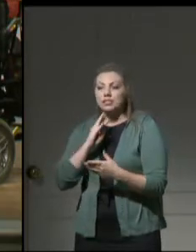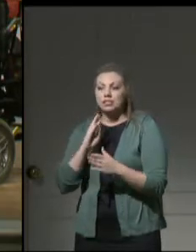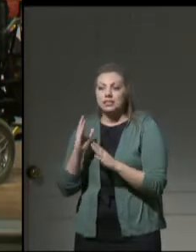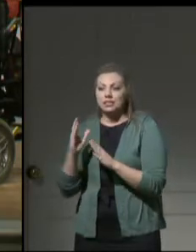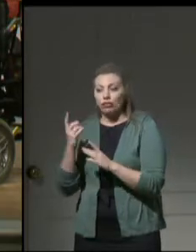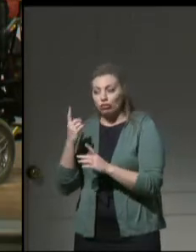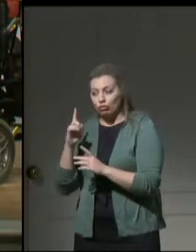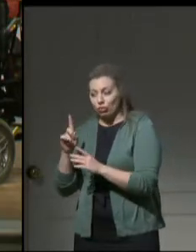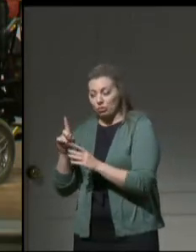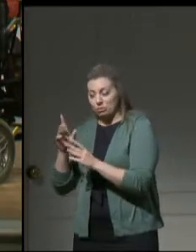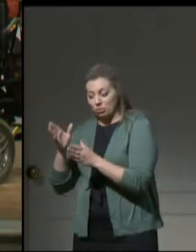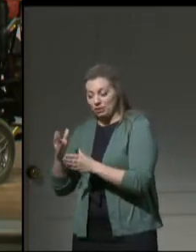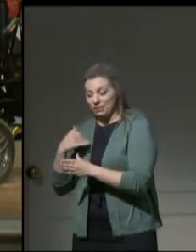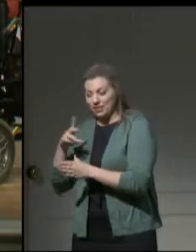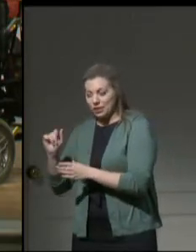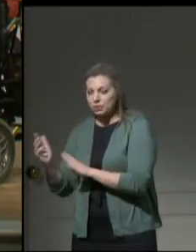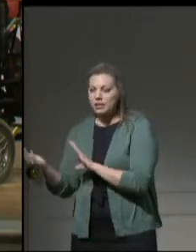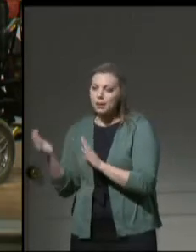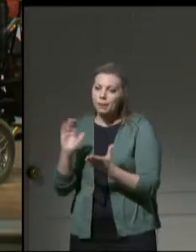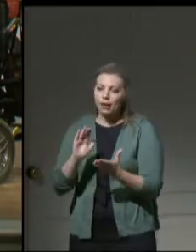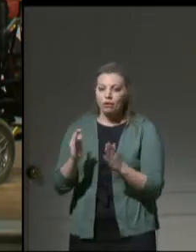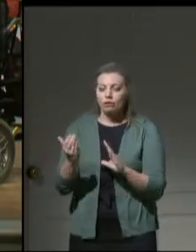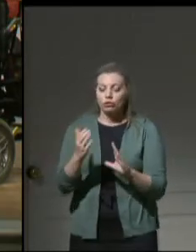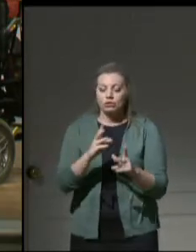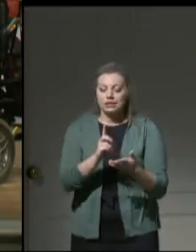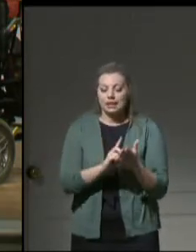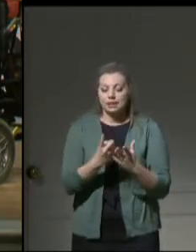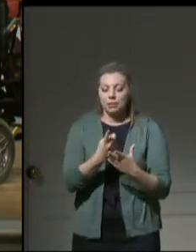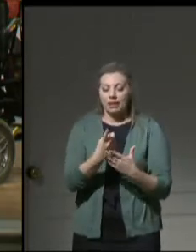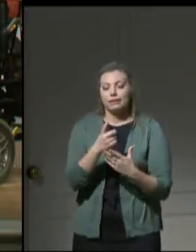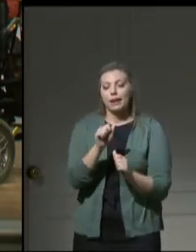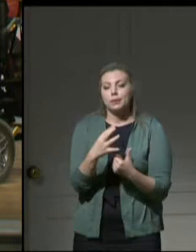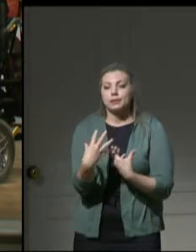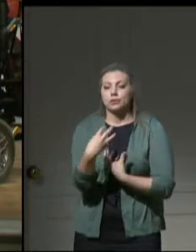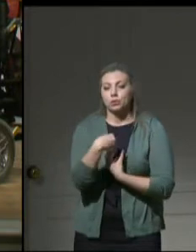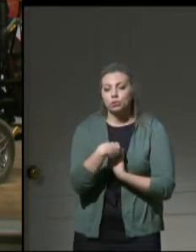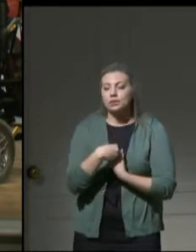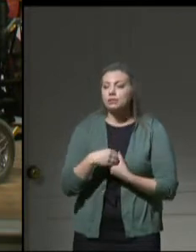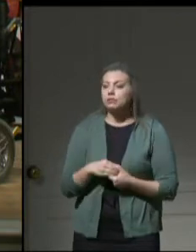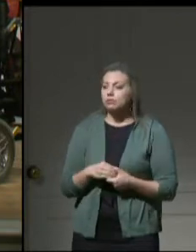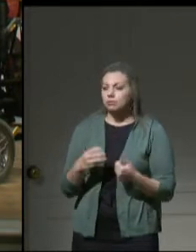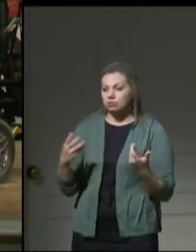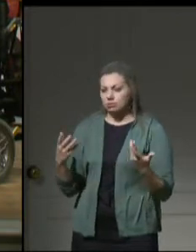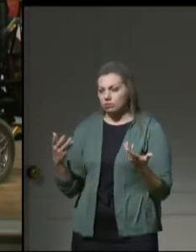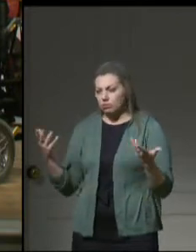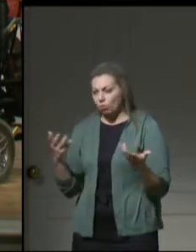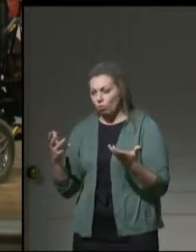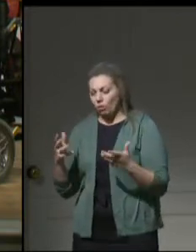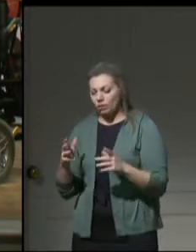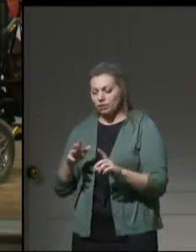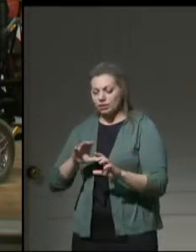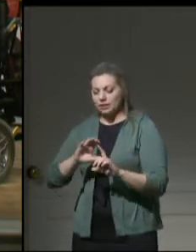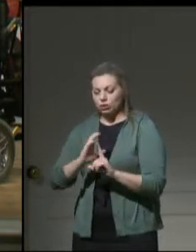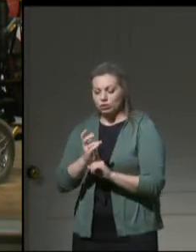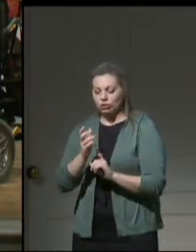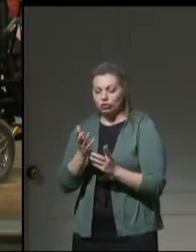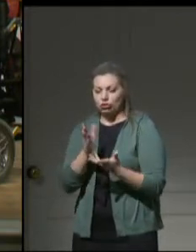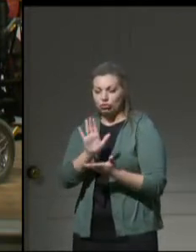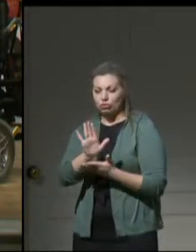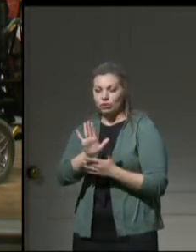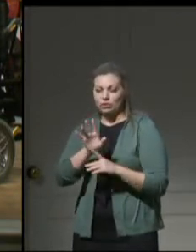versus designing an experience to be inclusive? And under what circumstances might your response change?